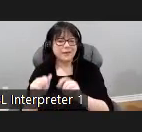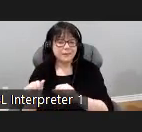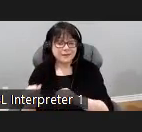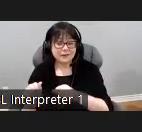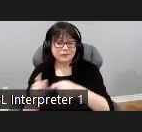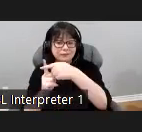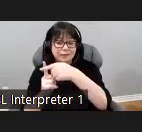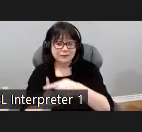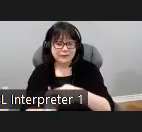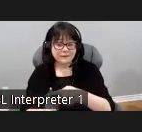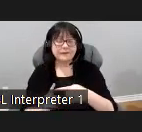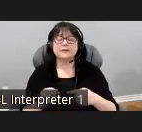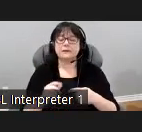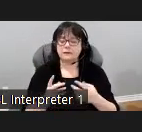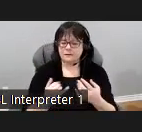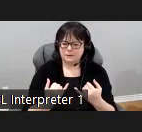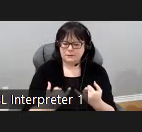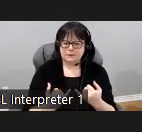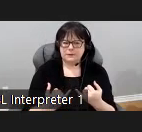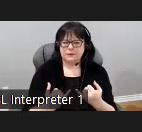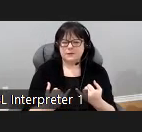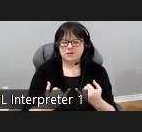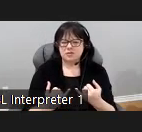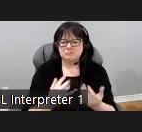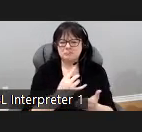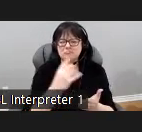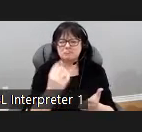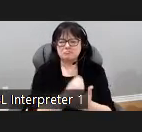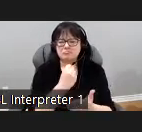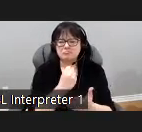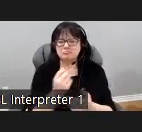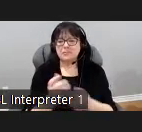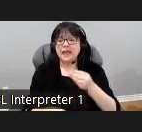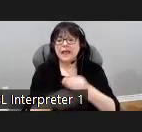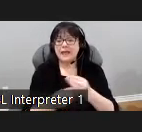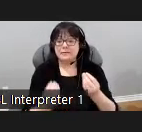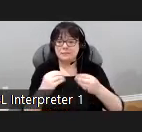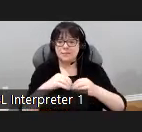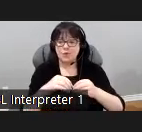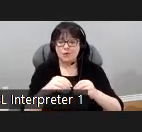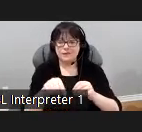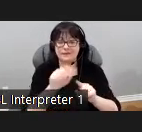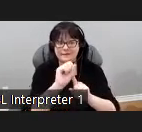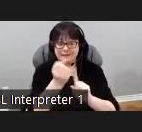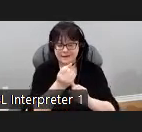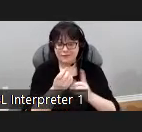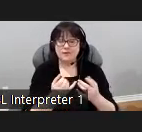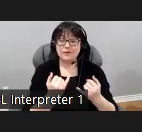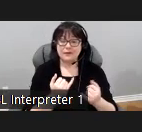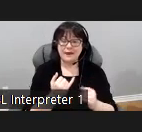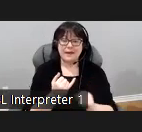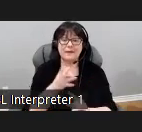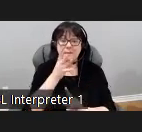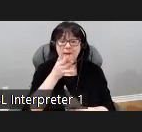of other scenarios just to, add to this story. And so this is Pat and her daughter now